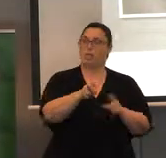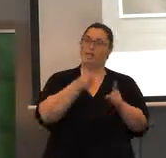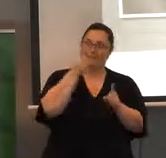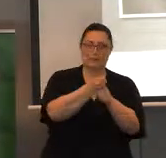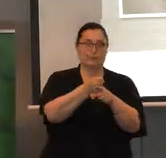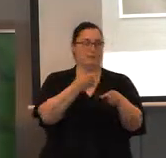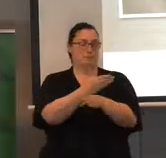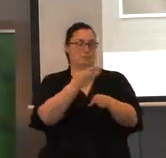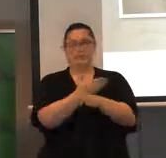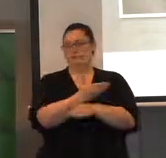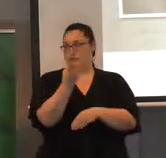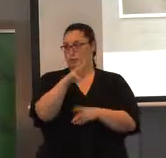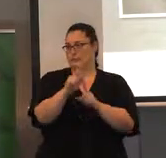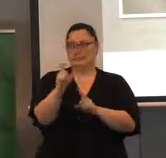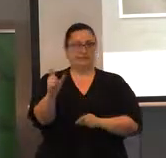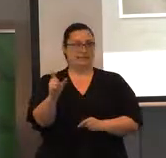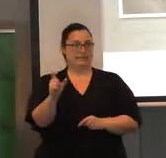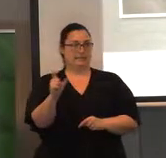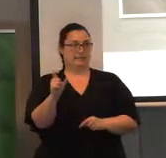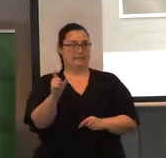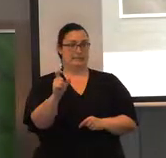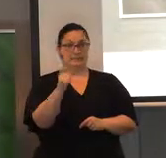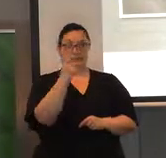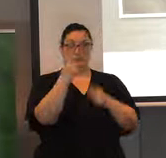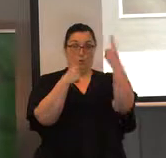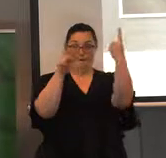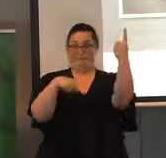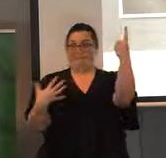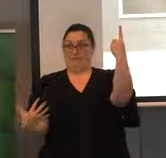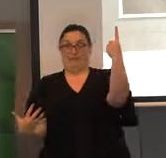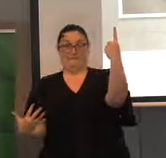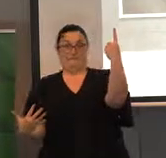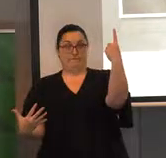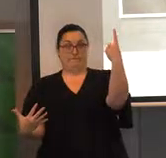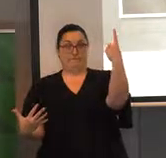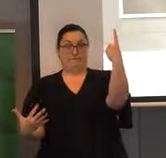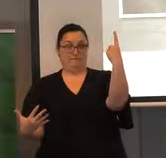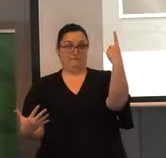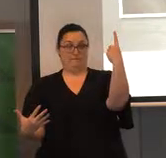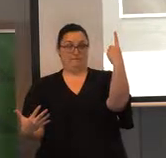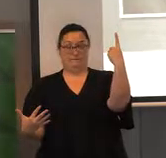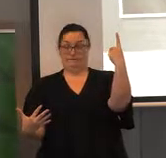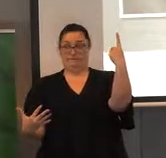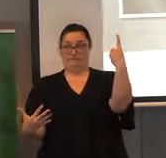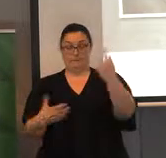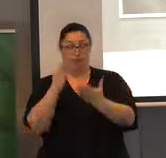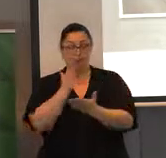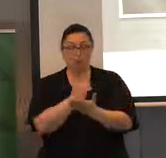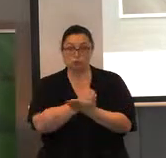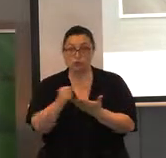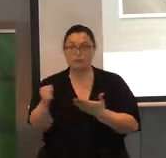their employment. That's 20%. It was almost 20%. That's 1 in 5. However, that's the tip of the